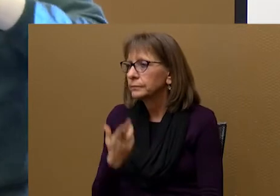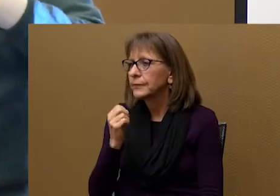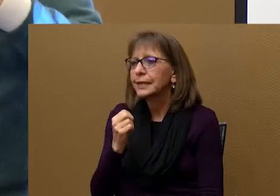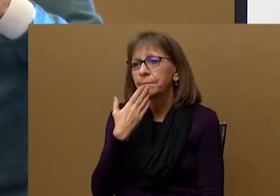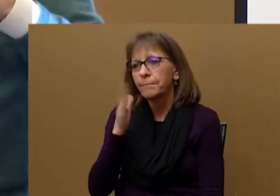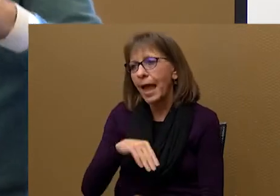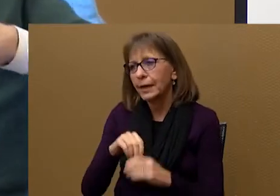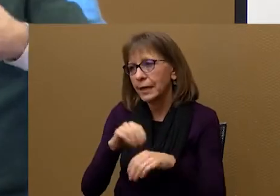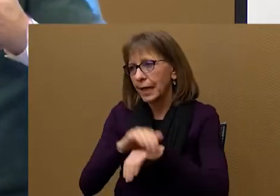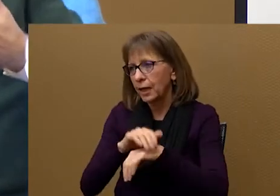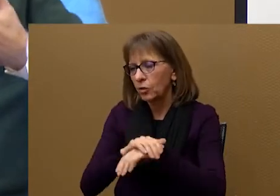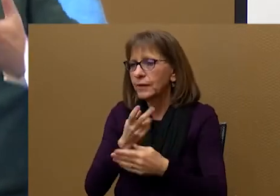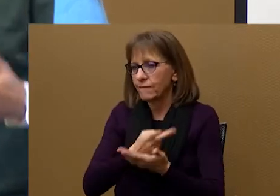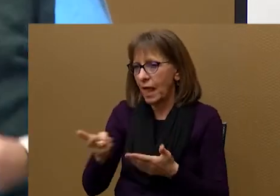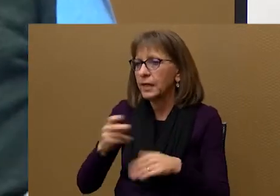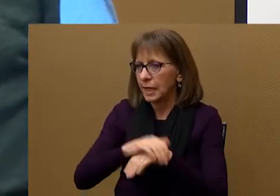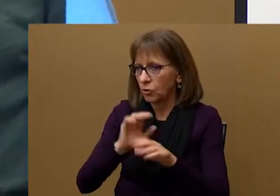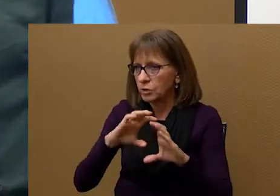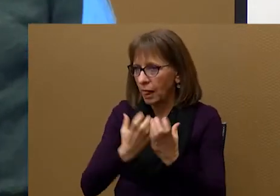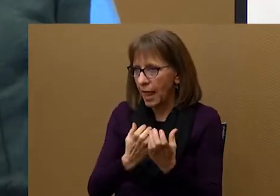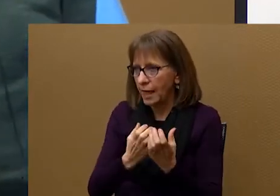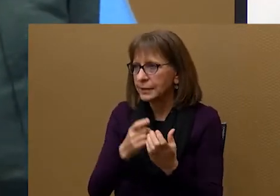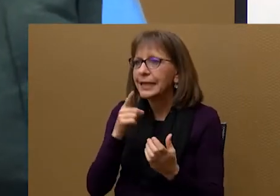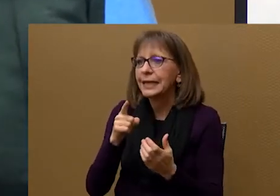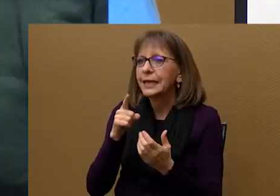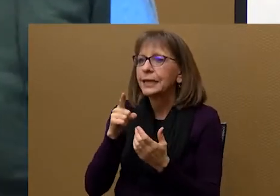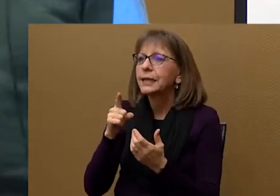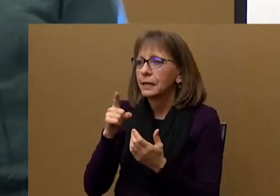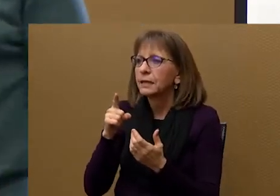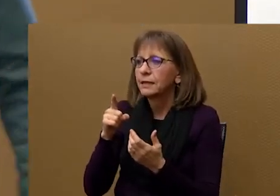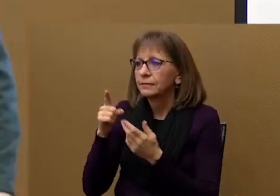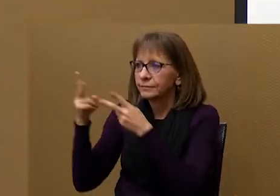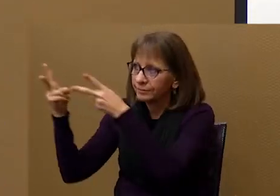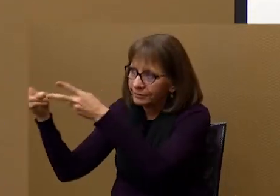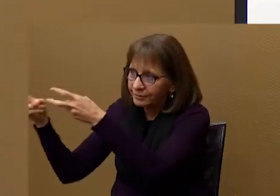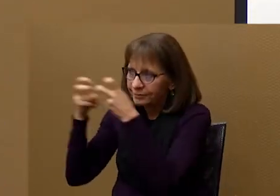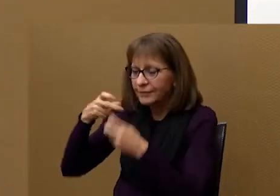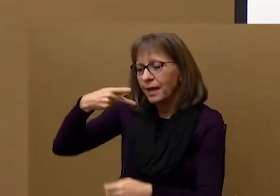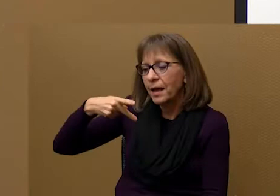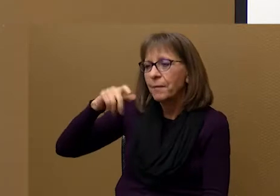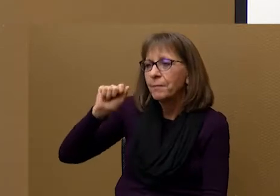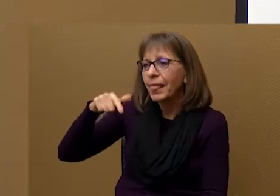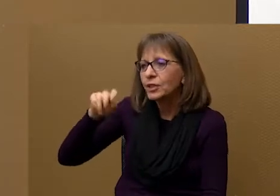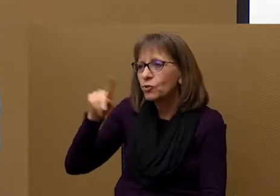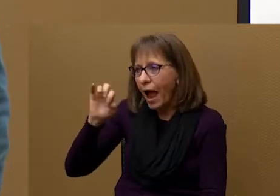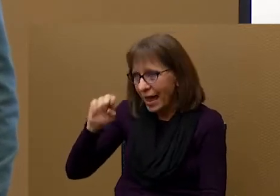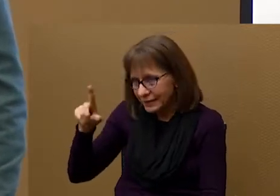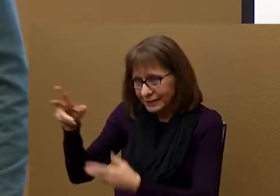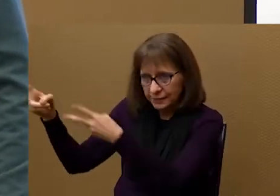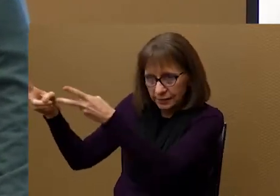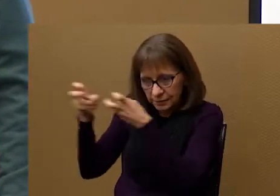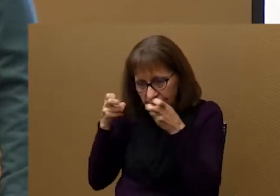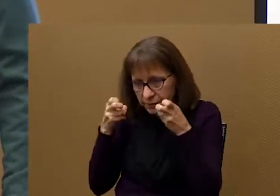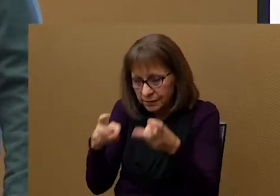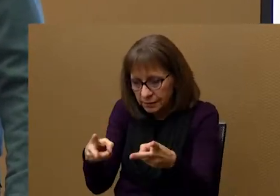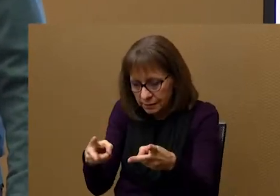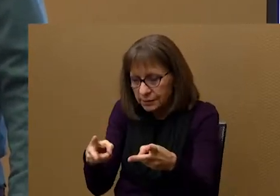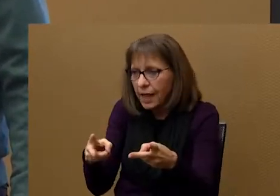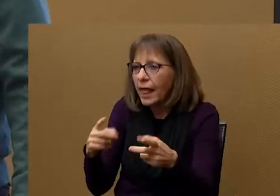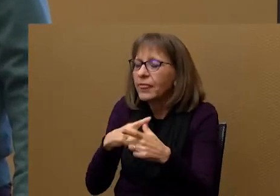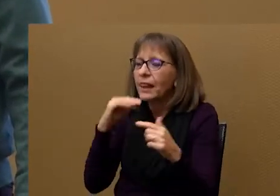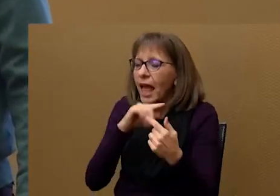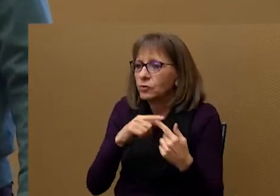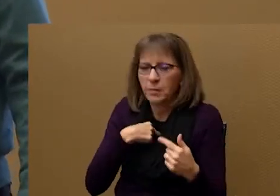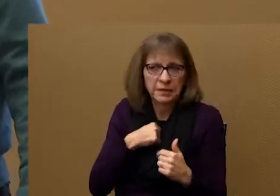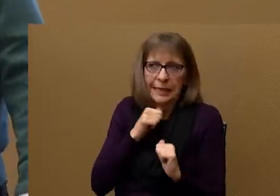happened and he said something. He's doing poorly in English. He's failing his English classes and he plagiarized a test and he flat out lied to me even